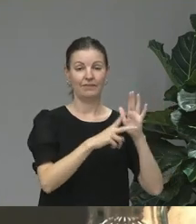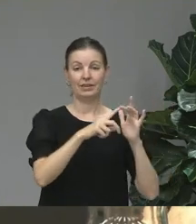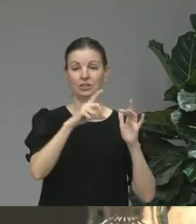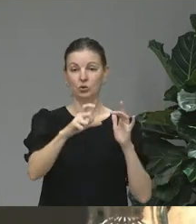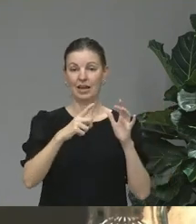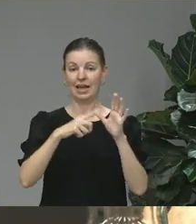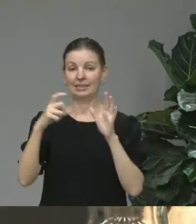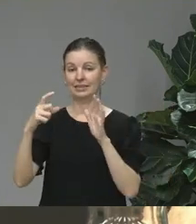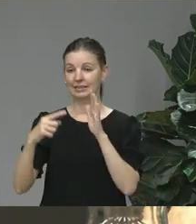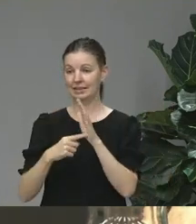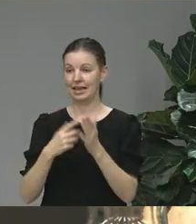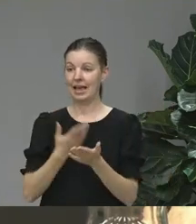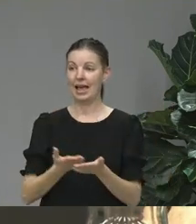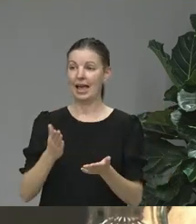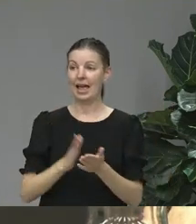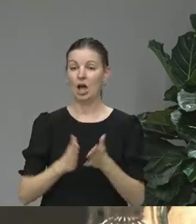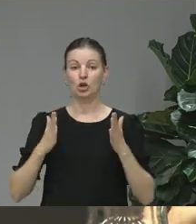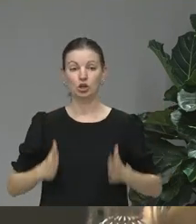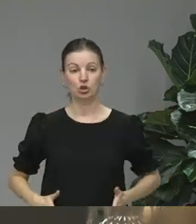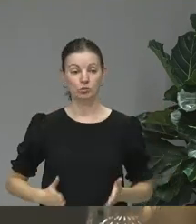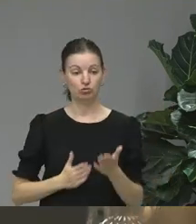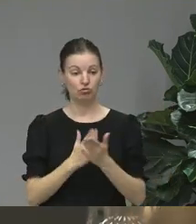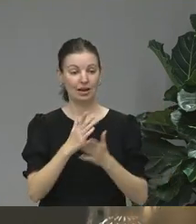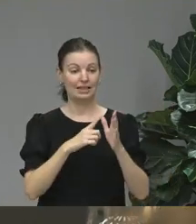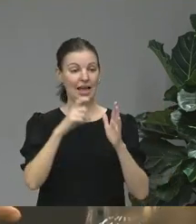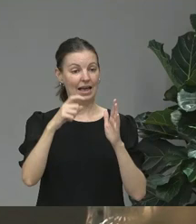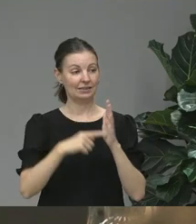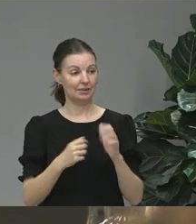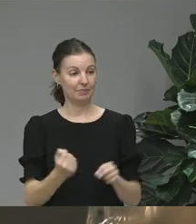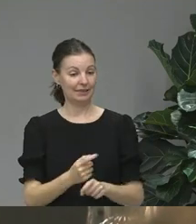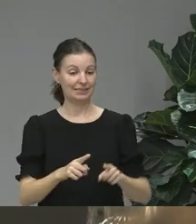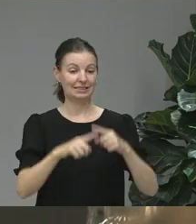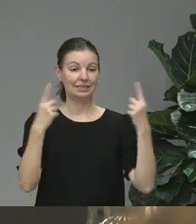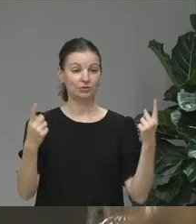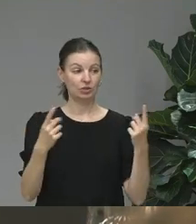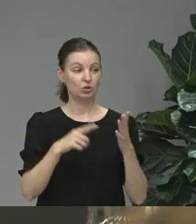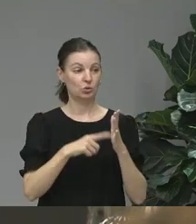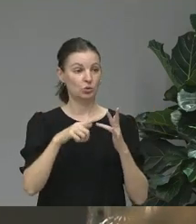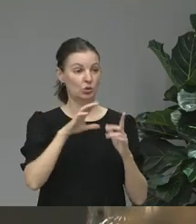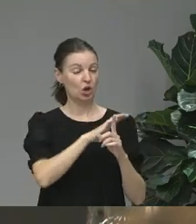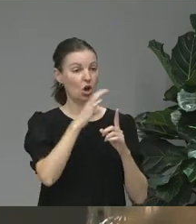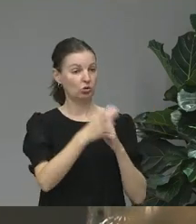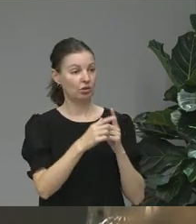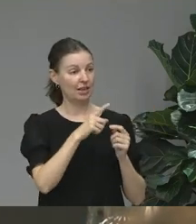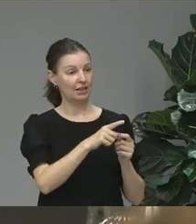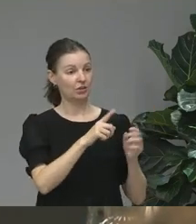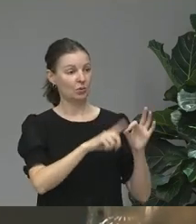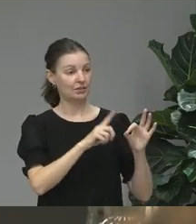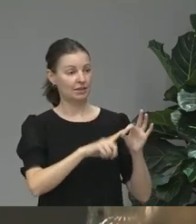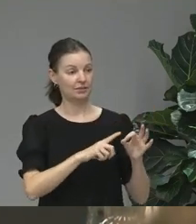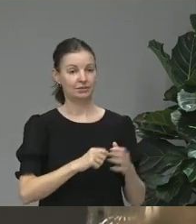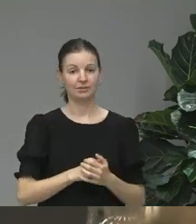how has the Human Rights Act made a difference to the culture in that state?